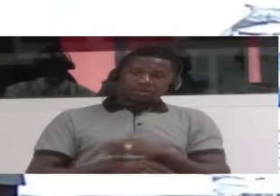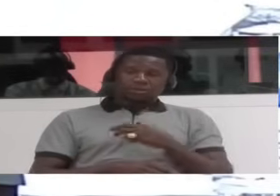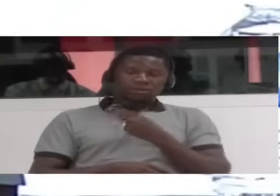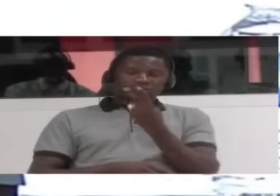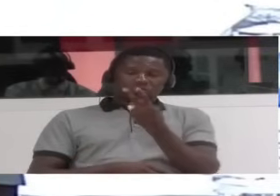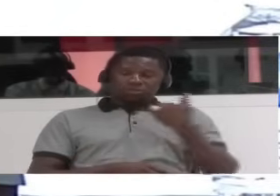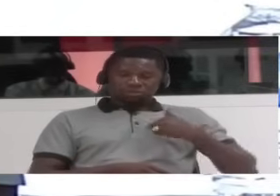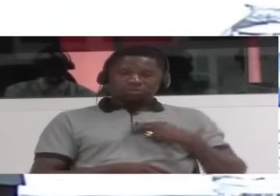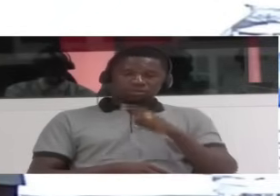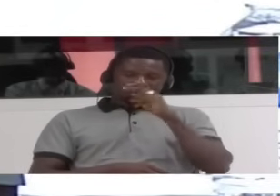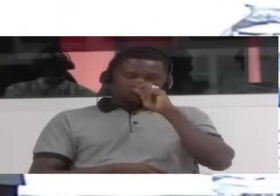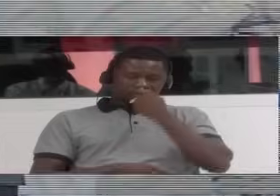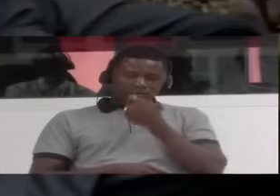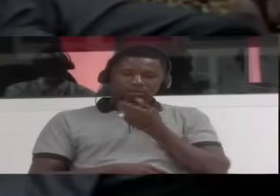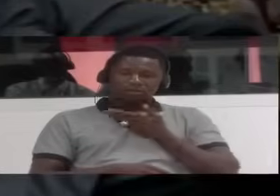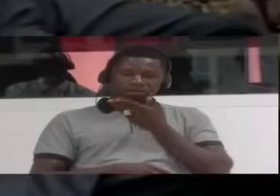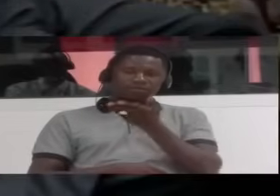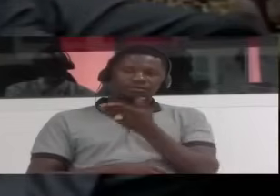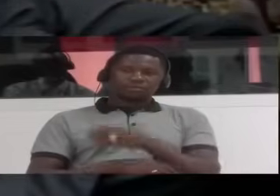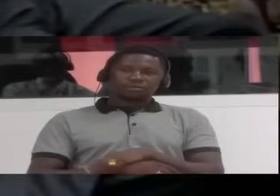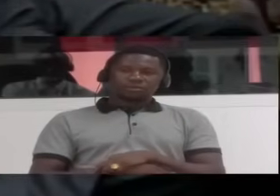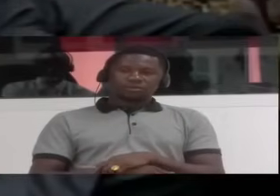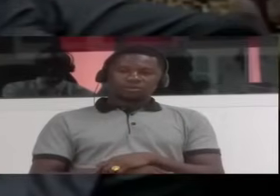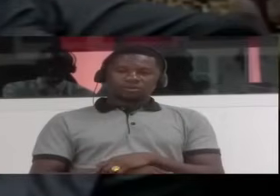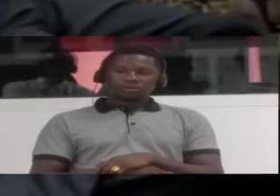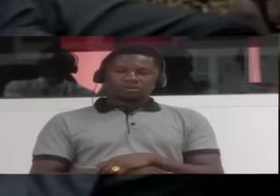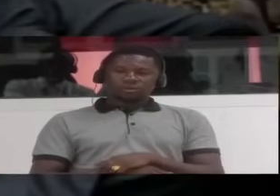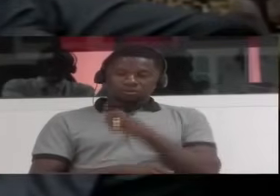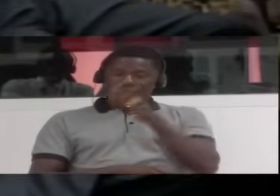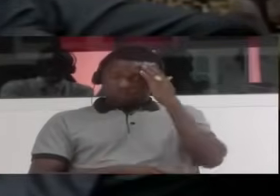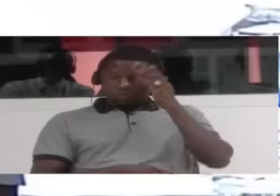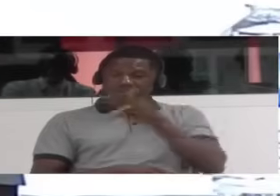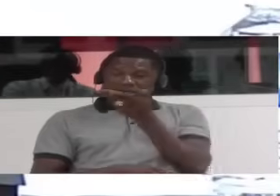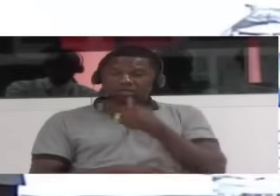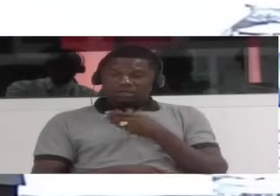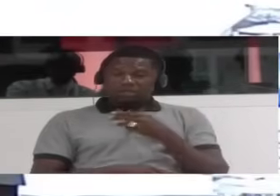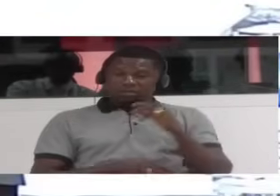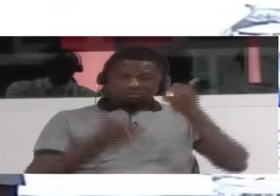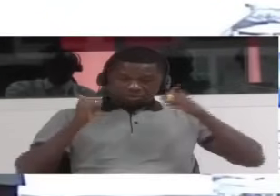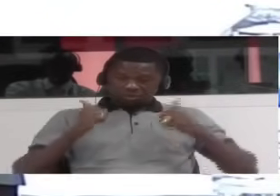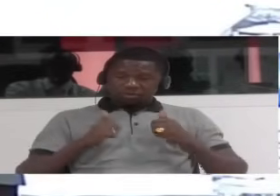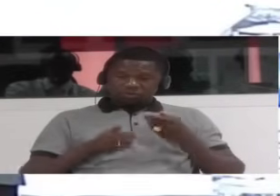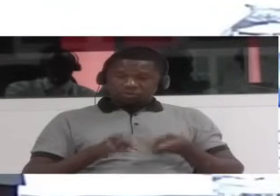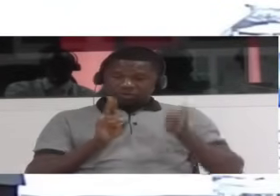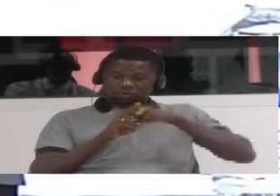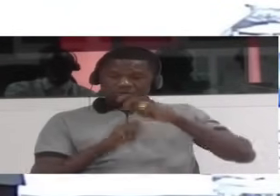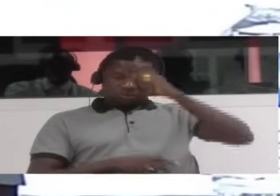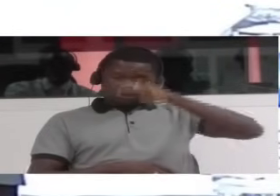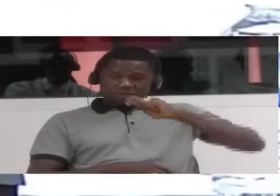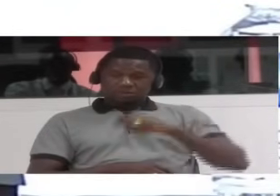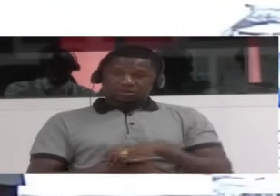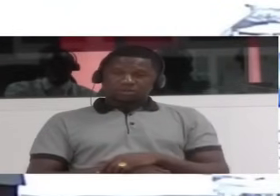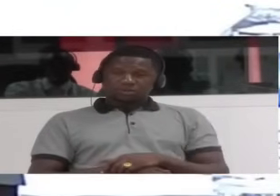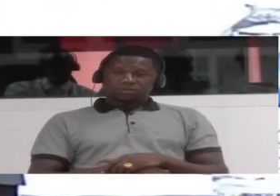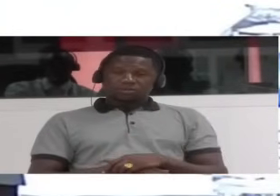were killed. Do you know whether that matter was reported to the police? No, I didn't know. Was any